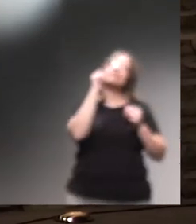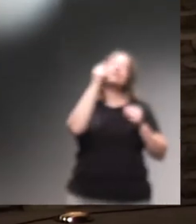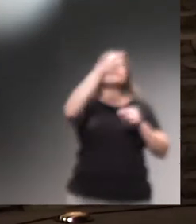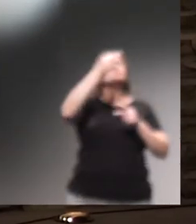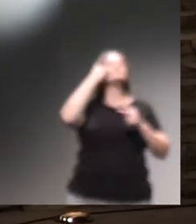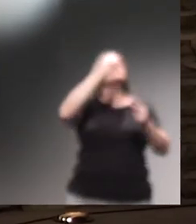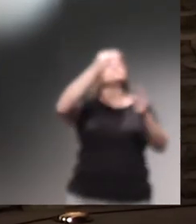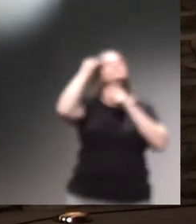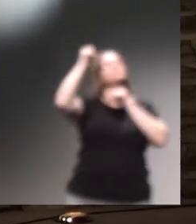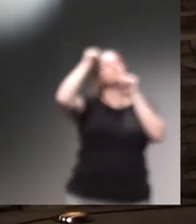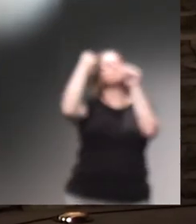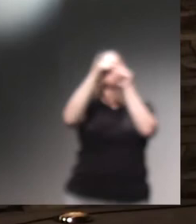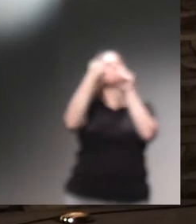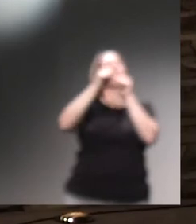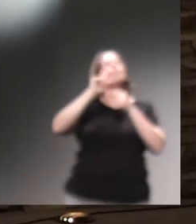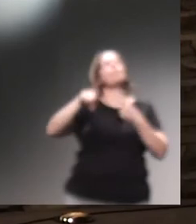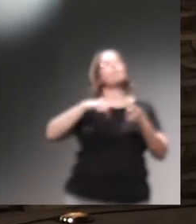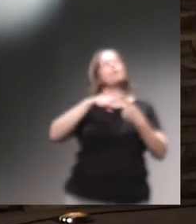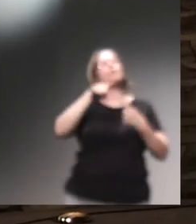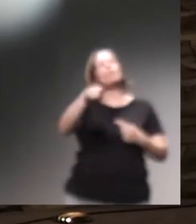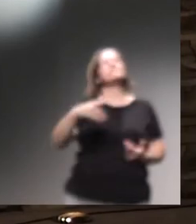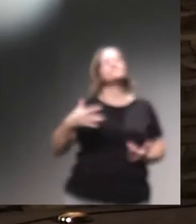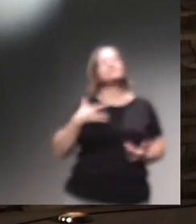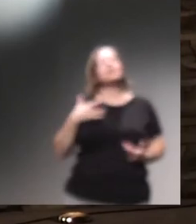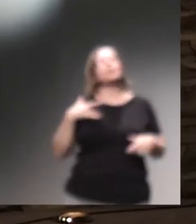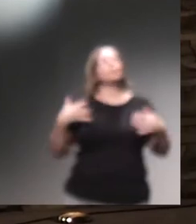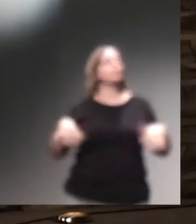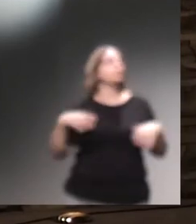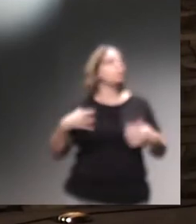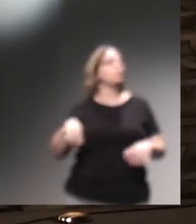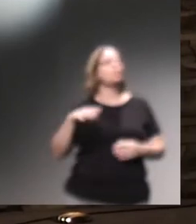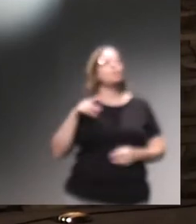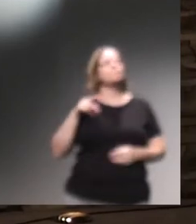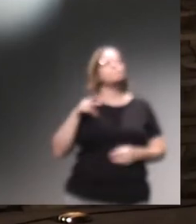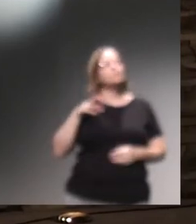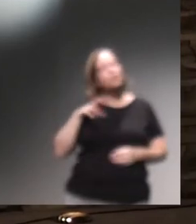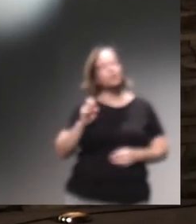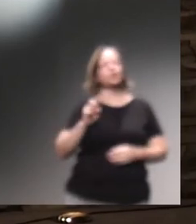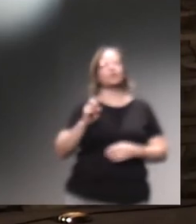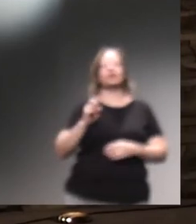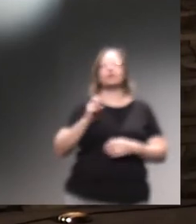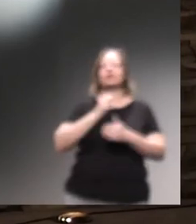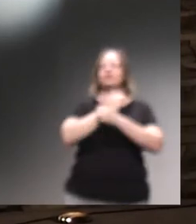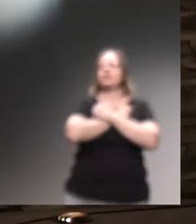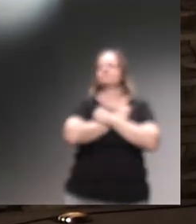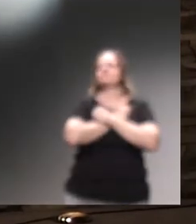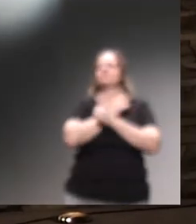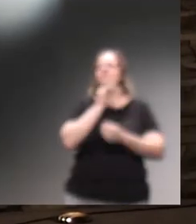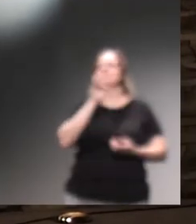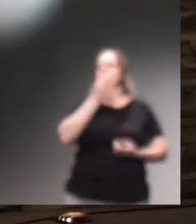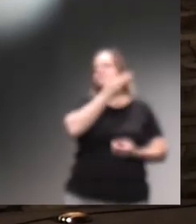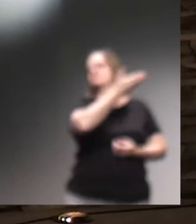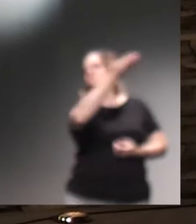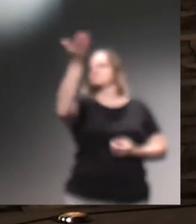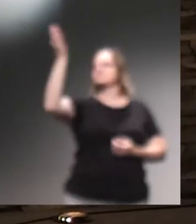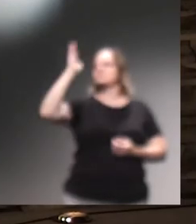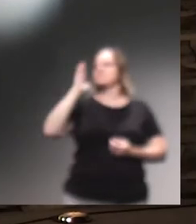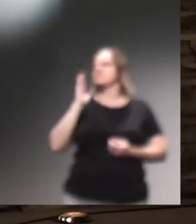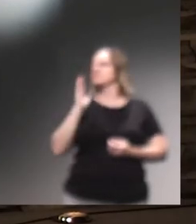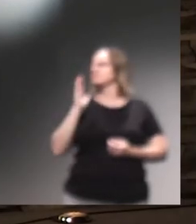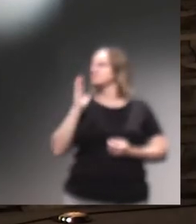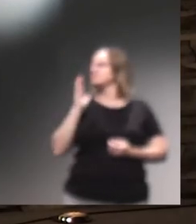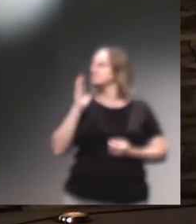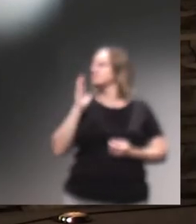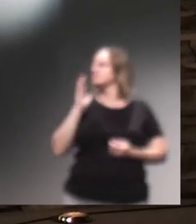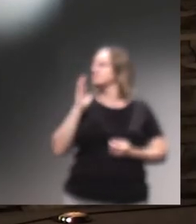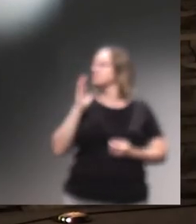that love of God, and then you start thinking about all the moments, oh, no, it can't be that one, because then you can change your